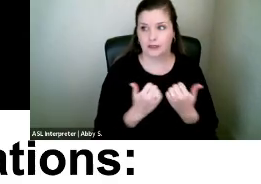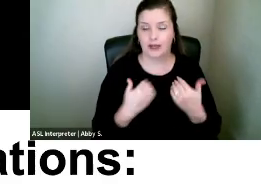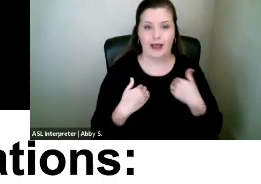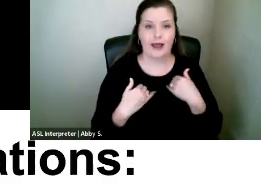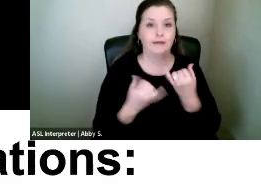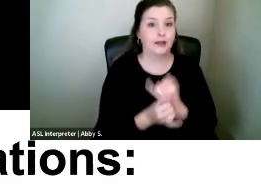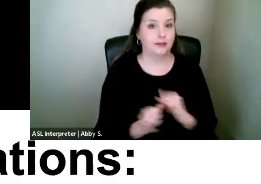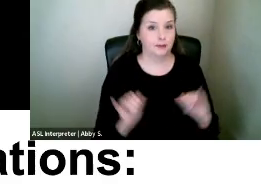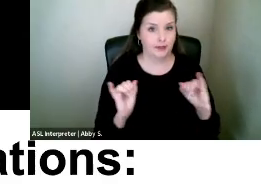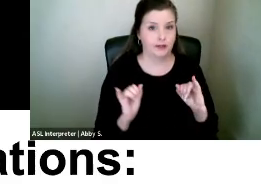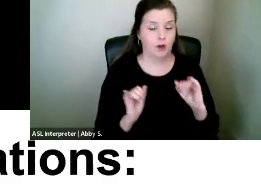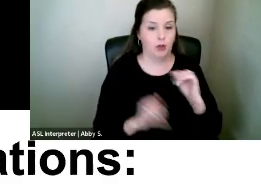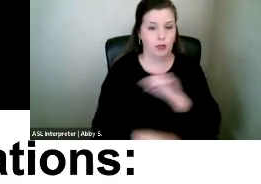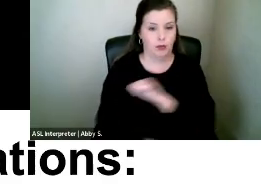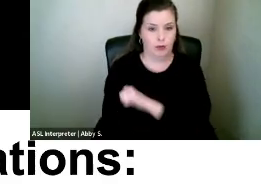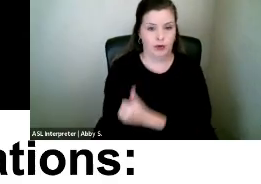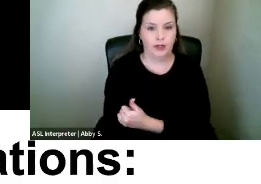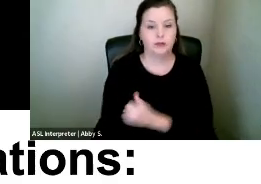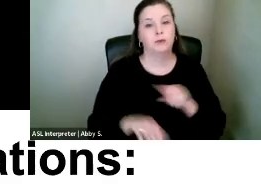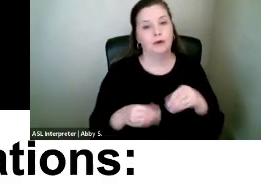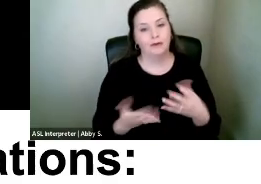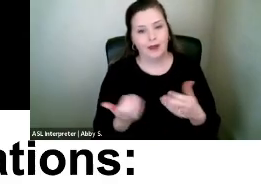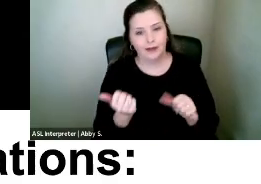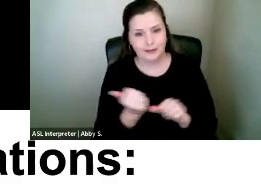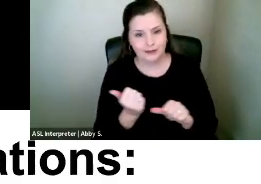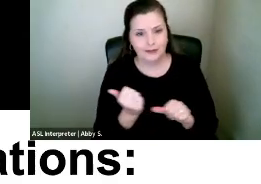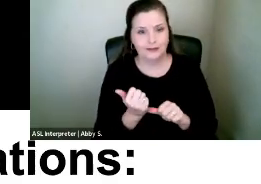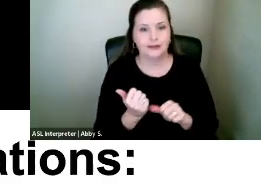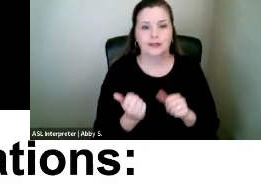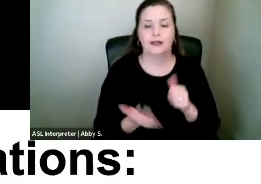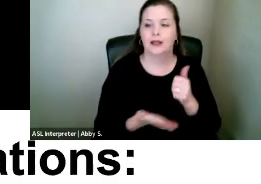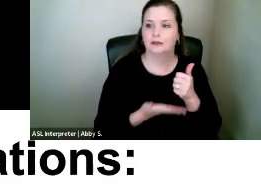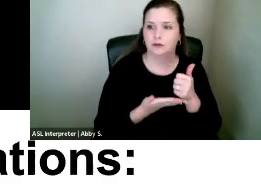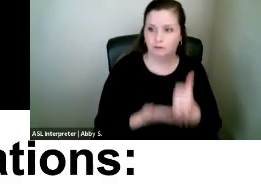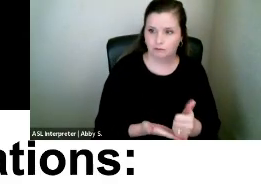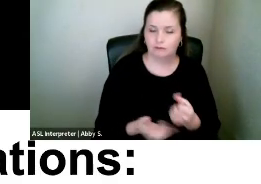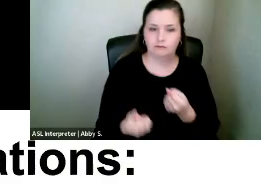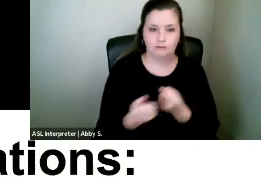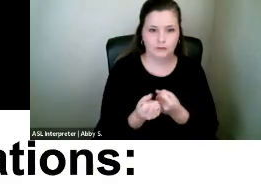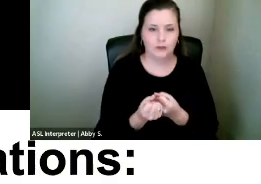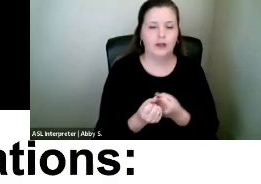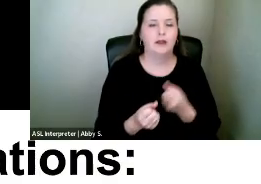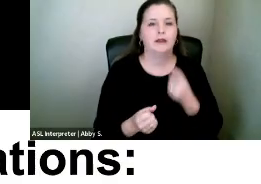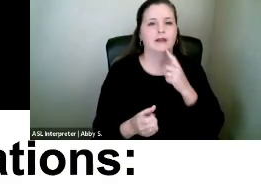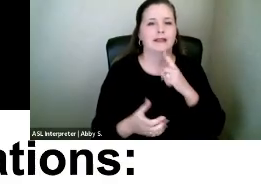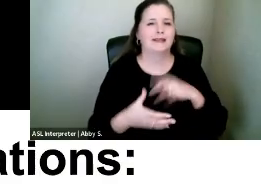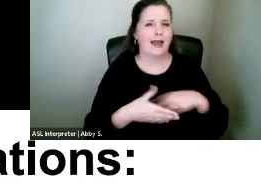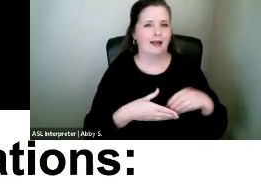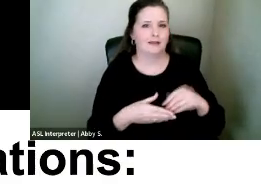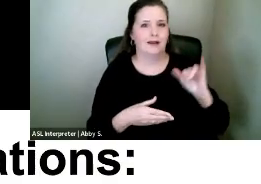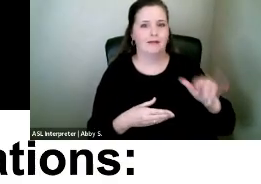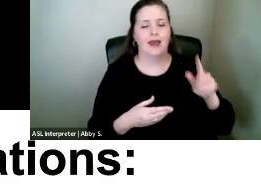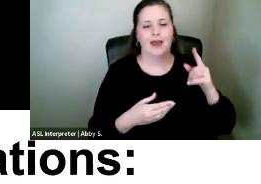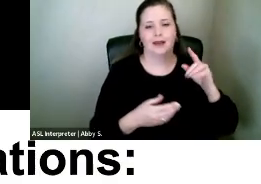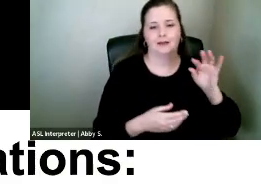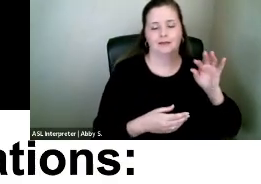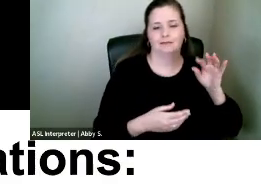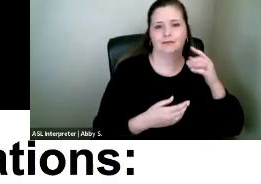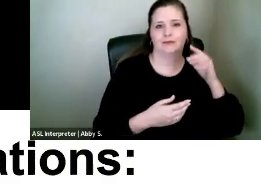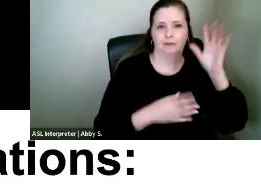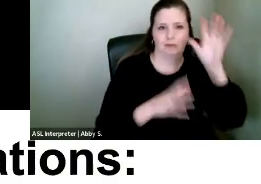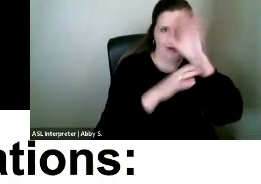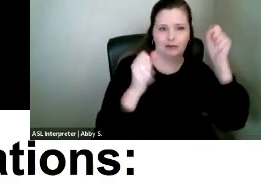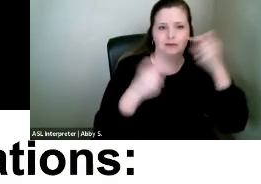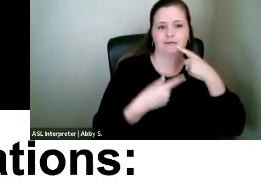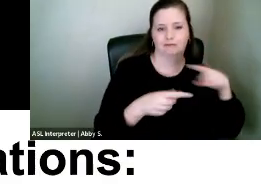provide assistance and initiate disaster relief actions outside of the Stafford Act's presidential declaration process. This independent